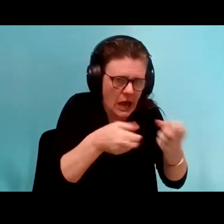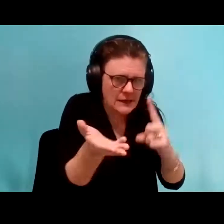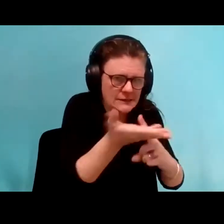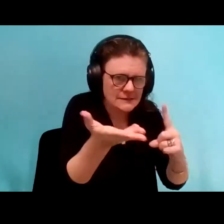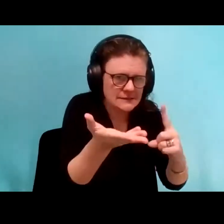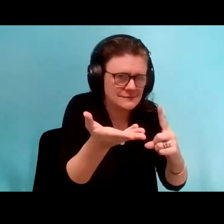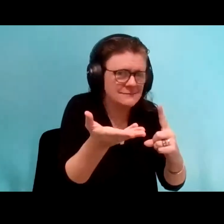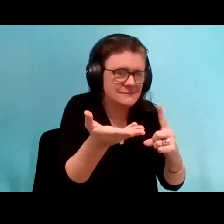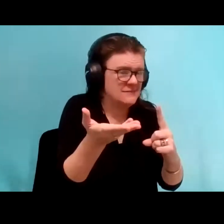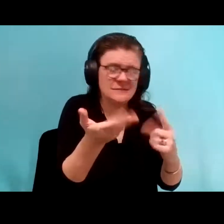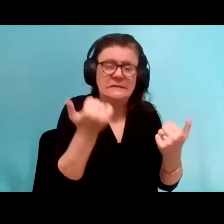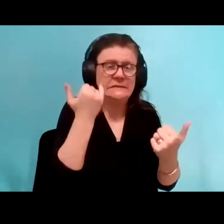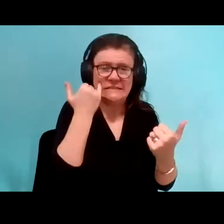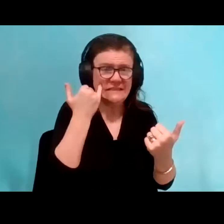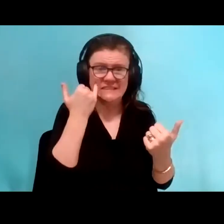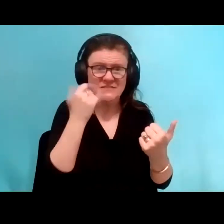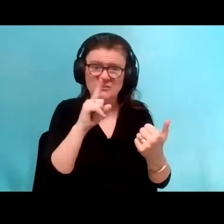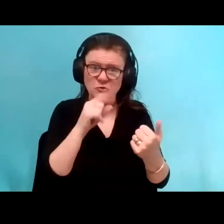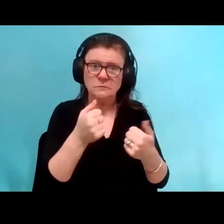be useful.